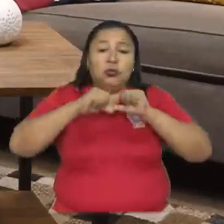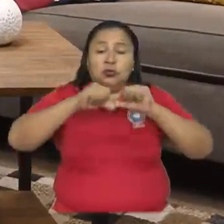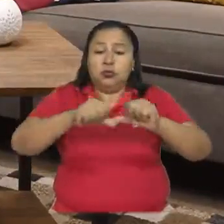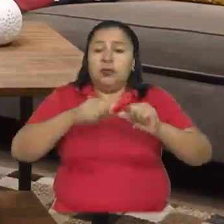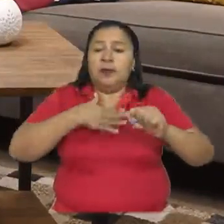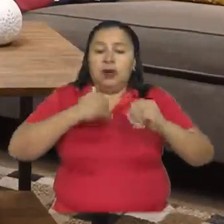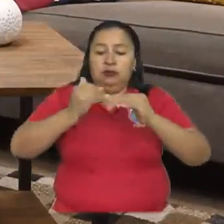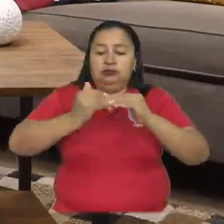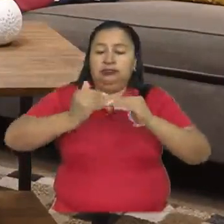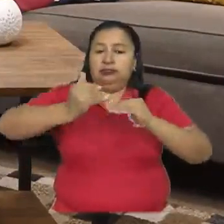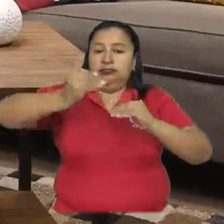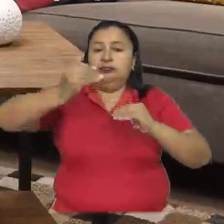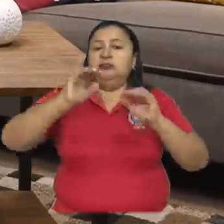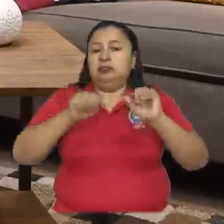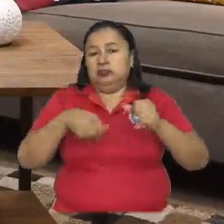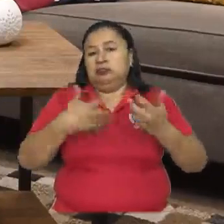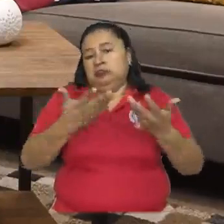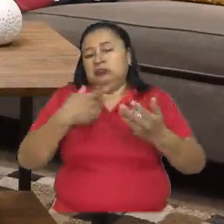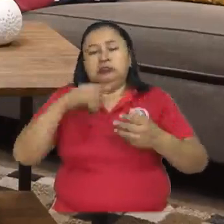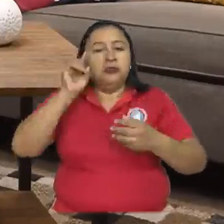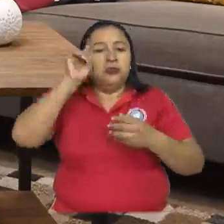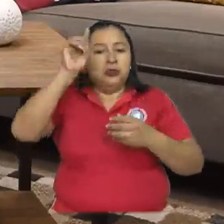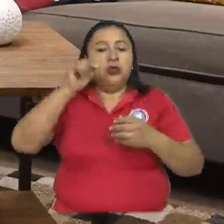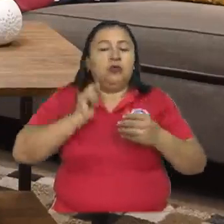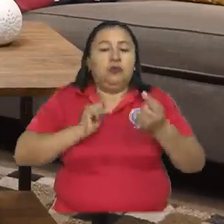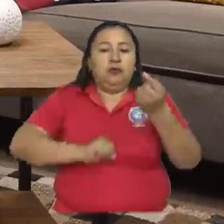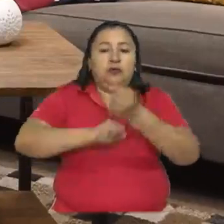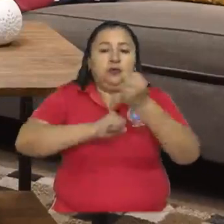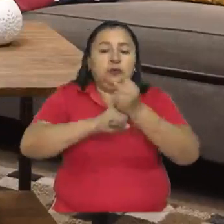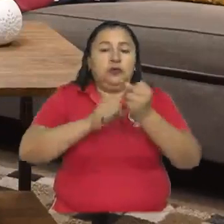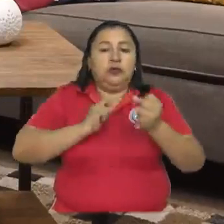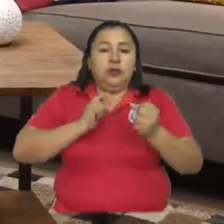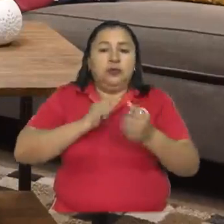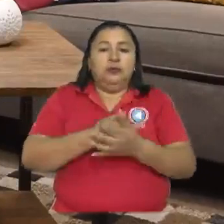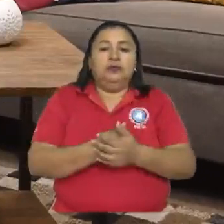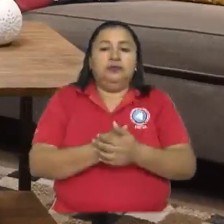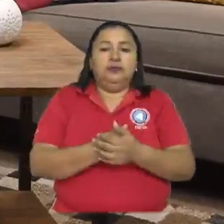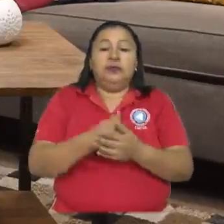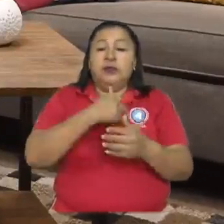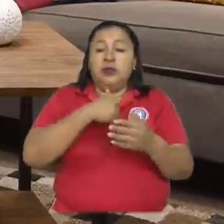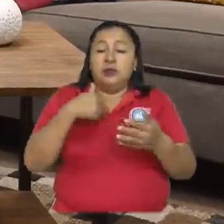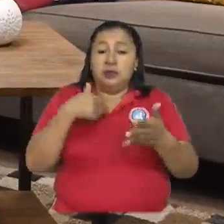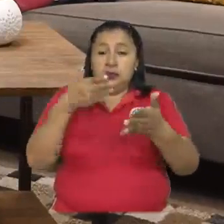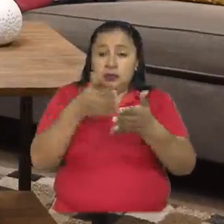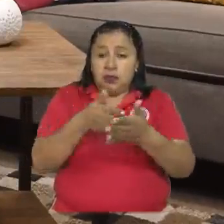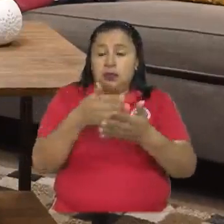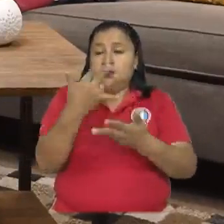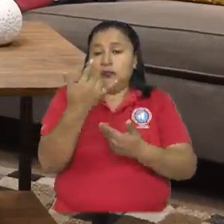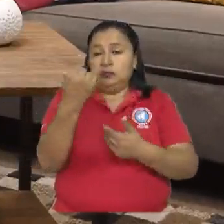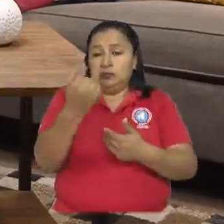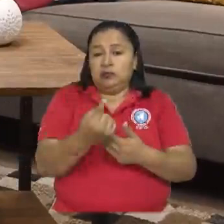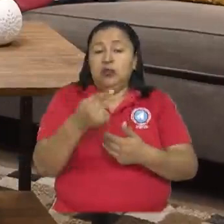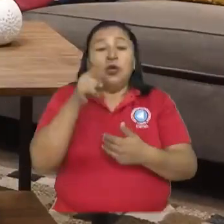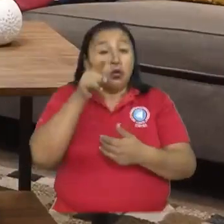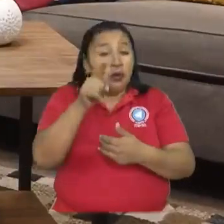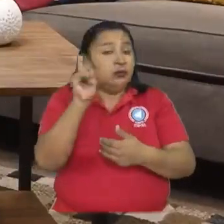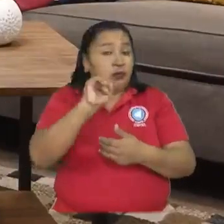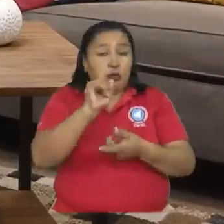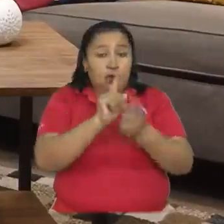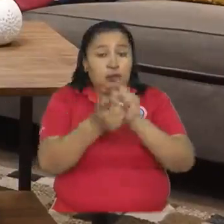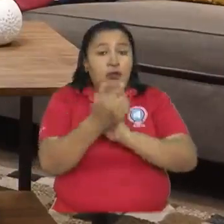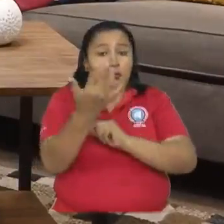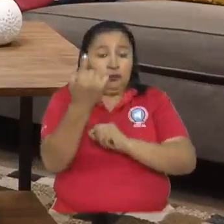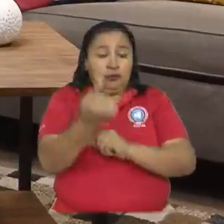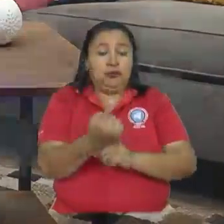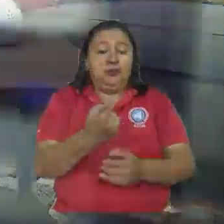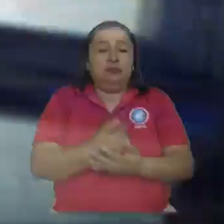esos crecimientos y ese desarrollo y fortalecimiento que tiene. Bien. Hacemos una breve pausa y usted no le cambie, ya